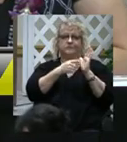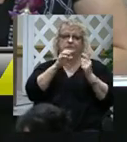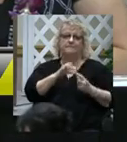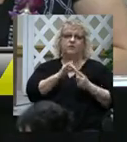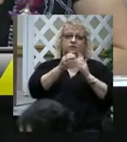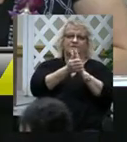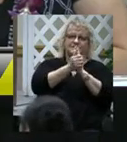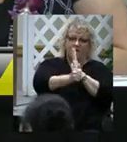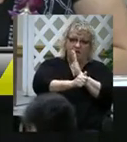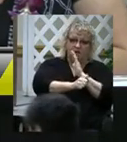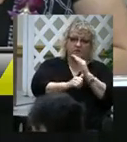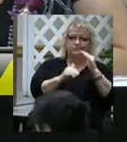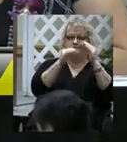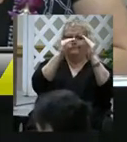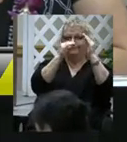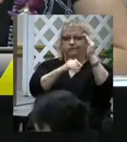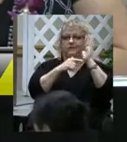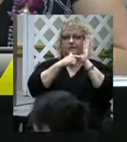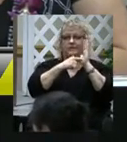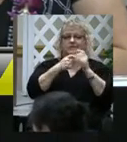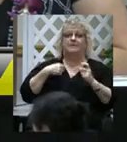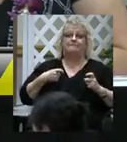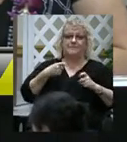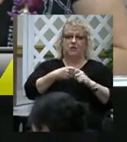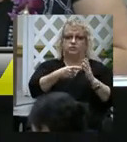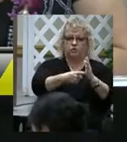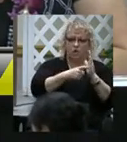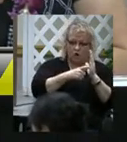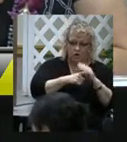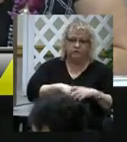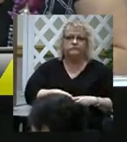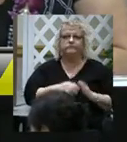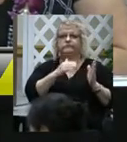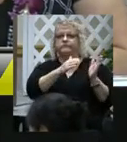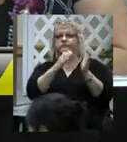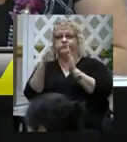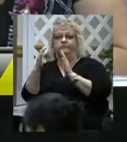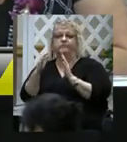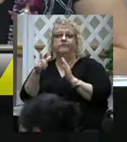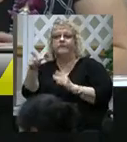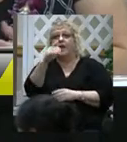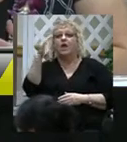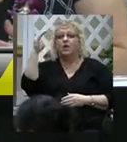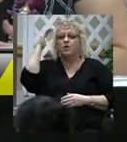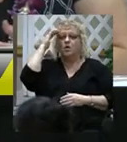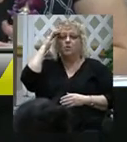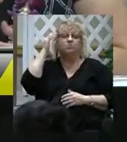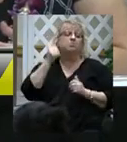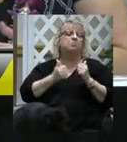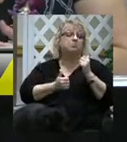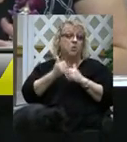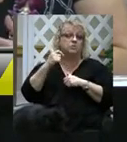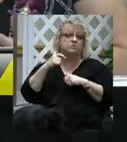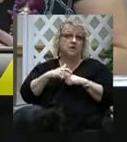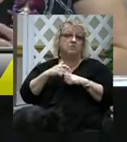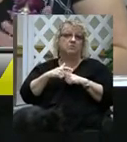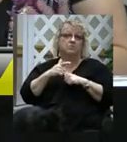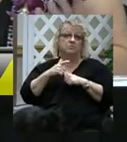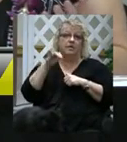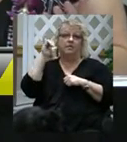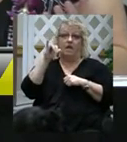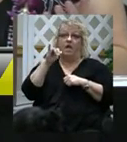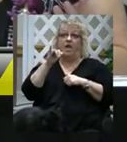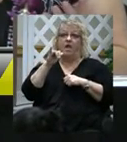special skills, for example, Spanish required. So that's how they know. And usually it's then very